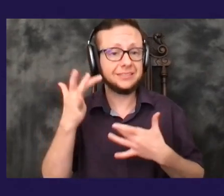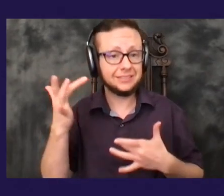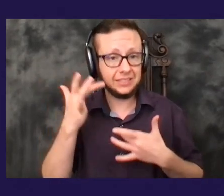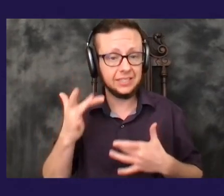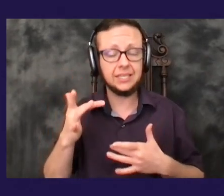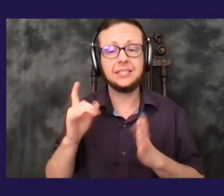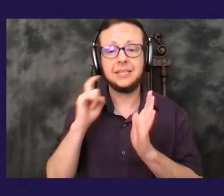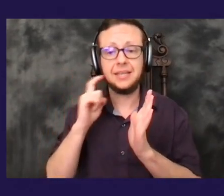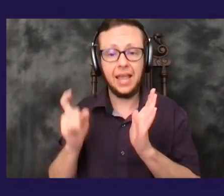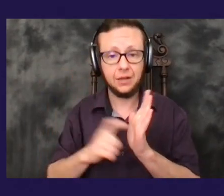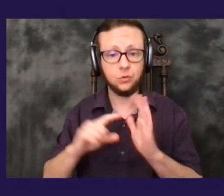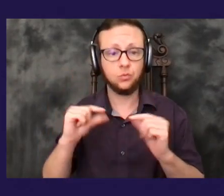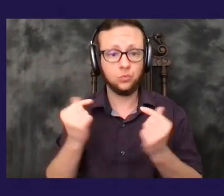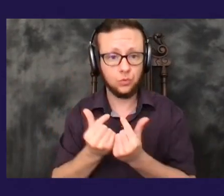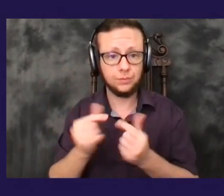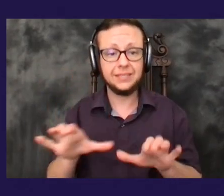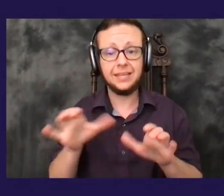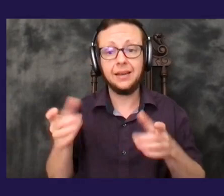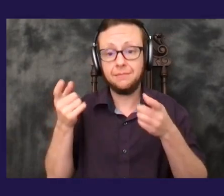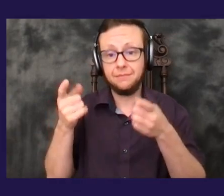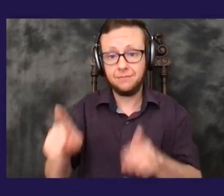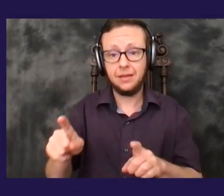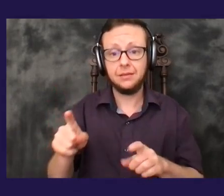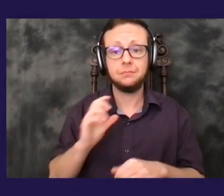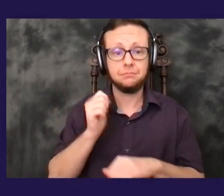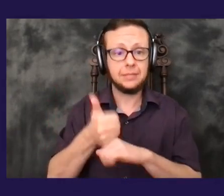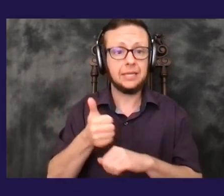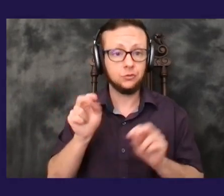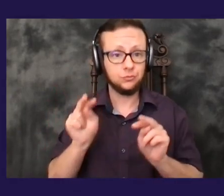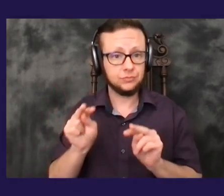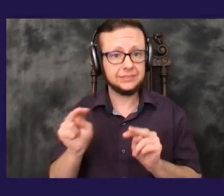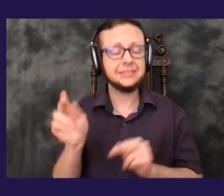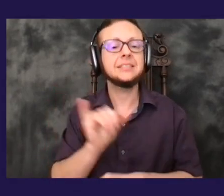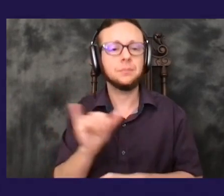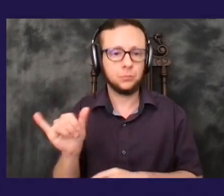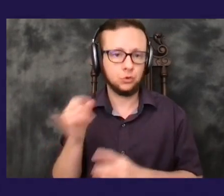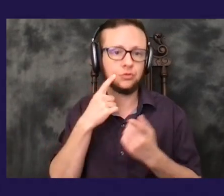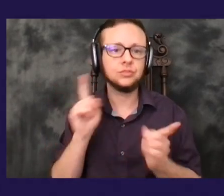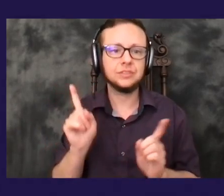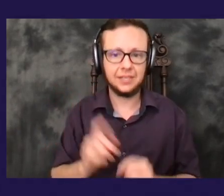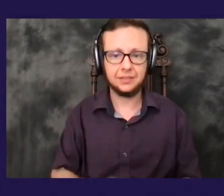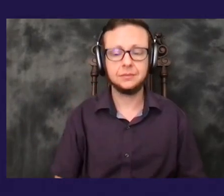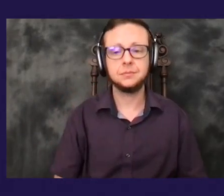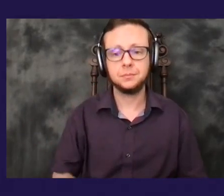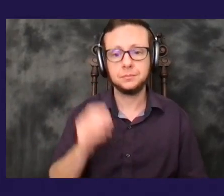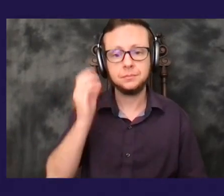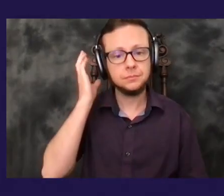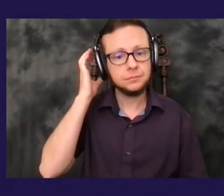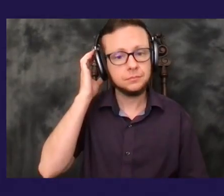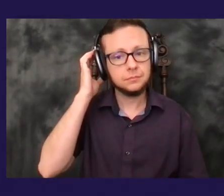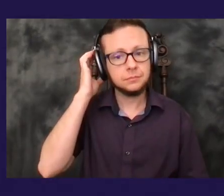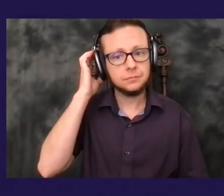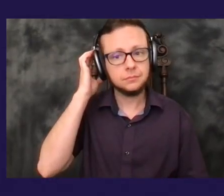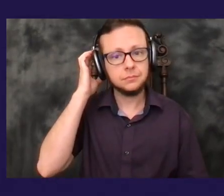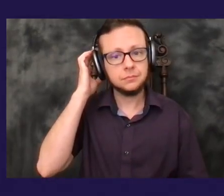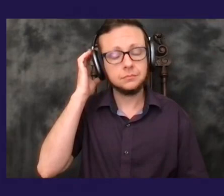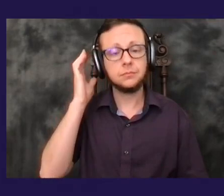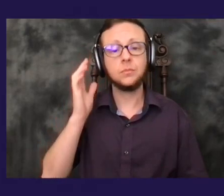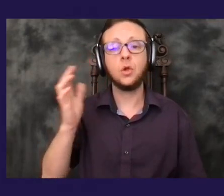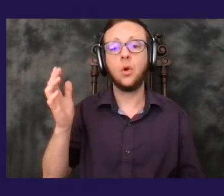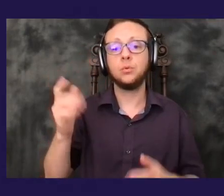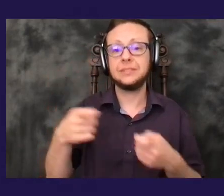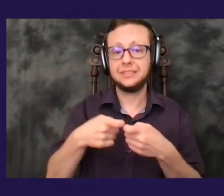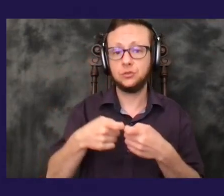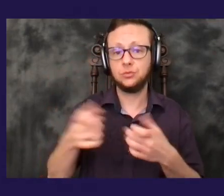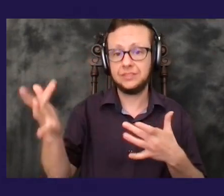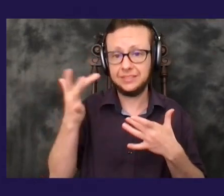groups that did event-based surveillance also had similar successes. Next slide, please. So digital disease detection and